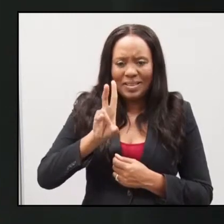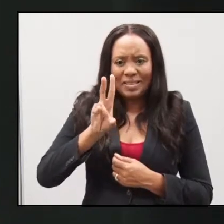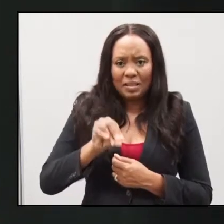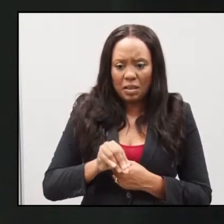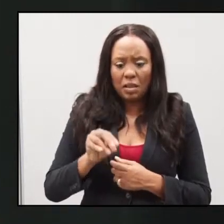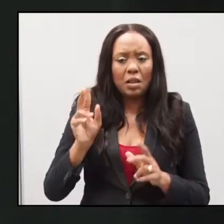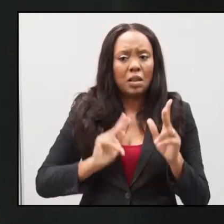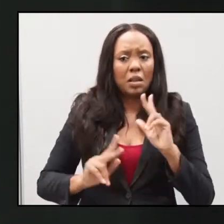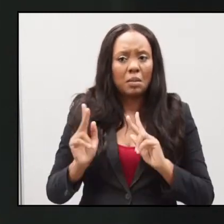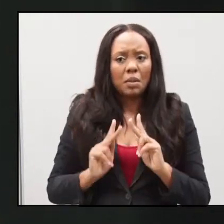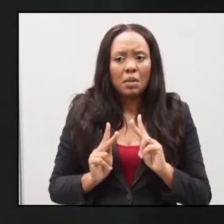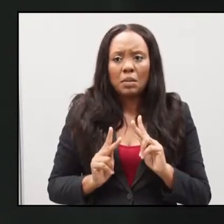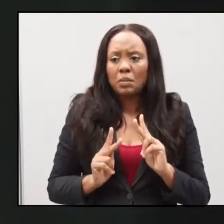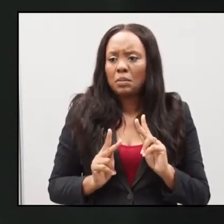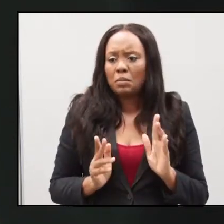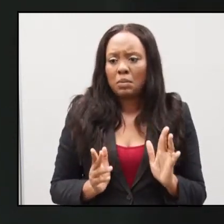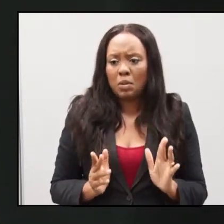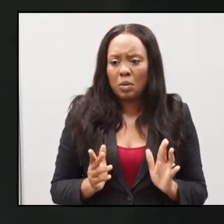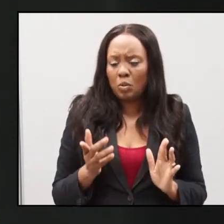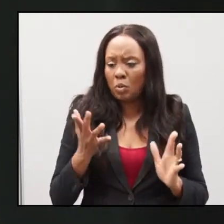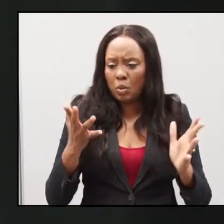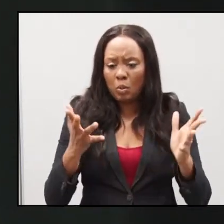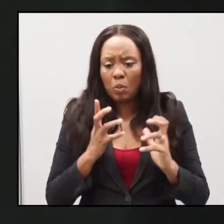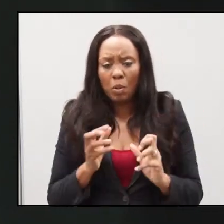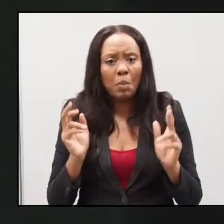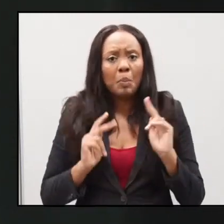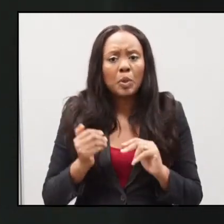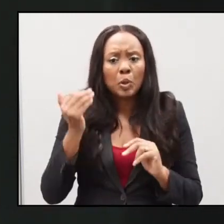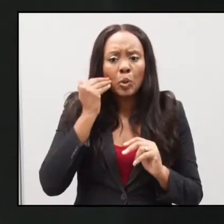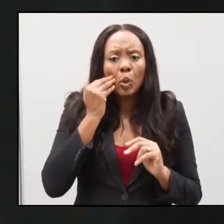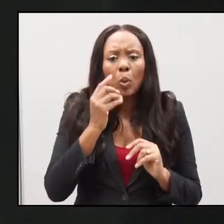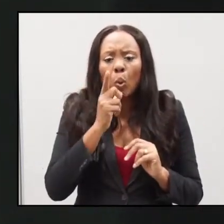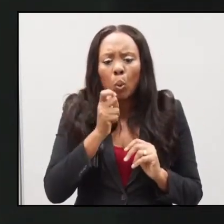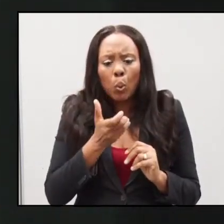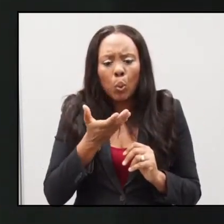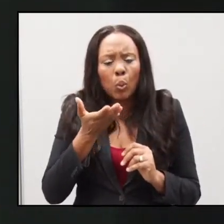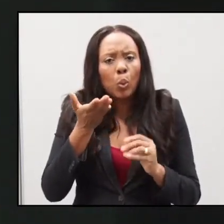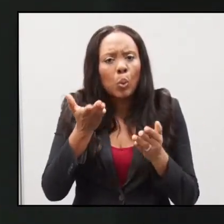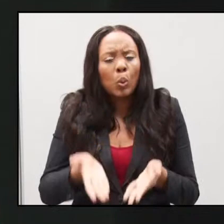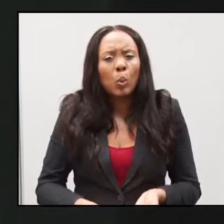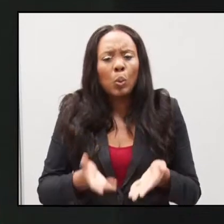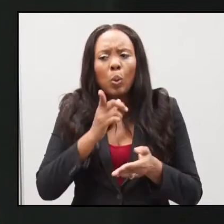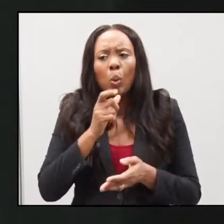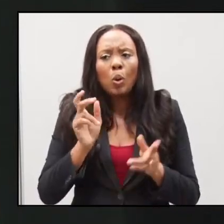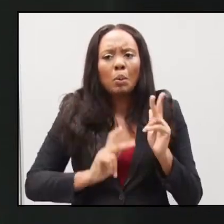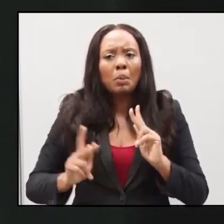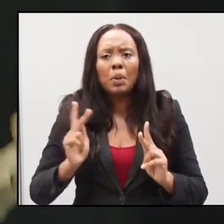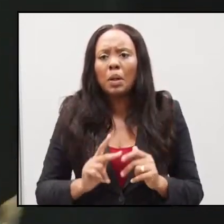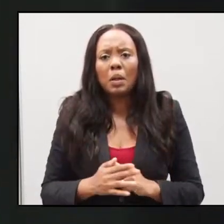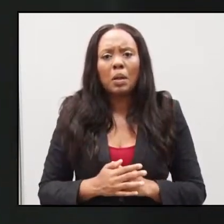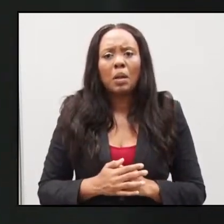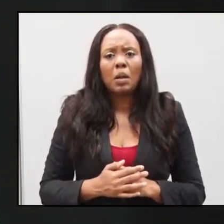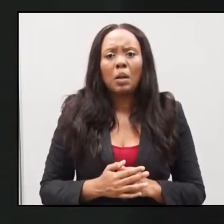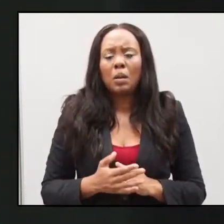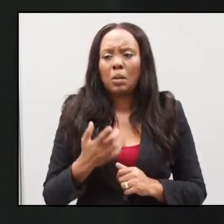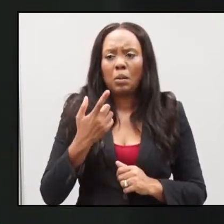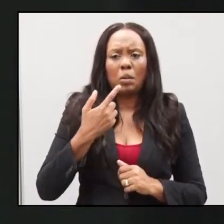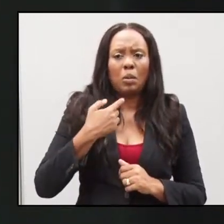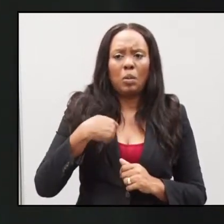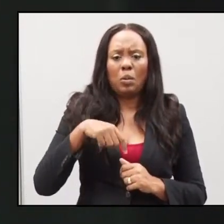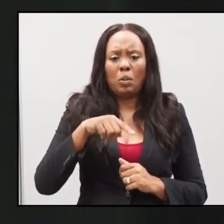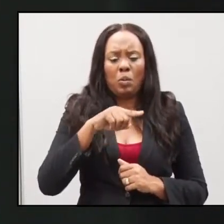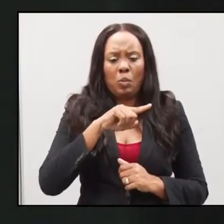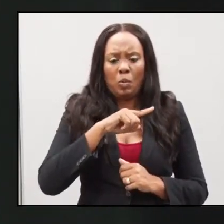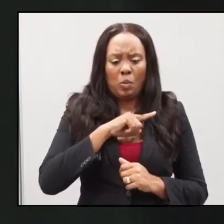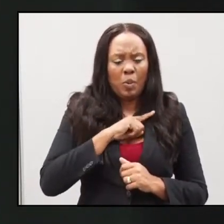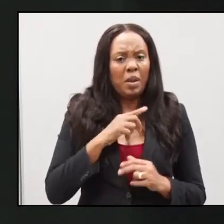visible. Totems that are connected to the cosmos, because we all come from this soup of a universe that we live